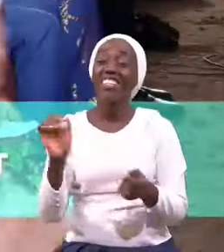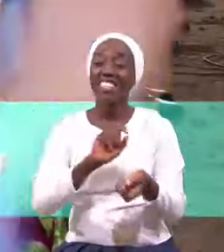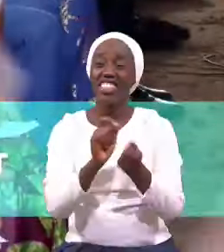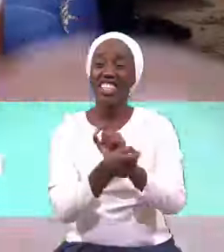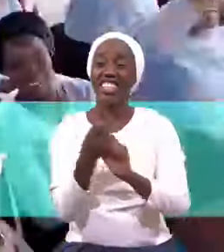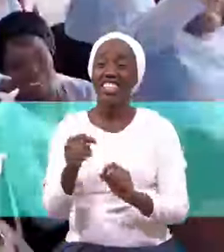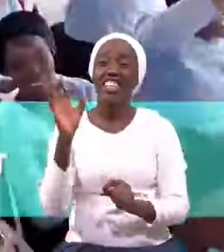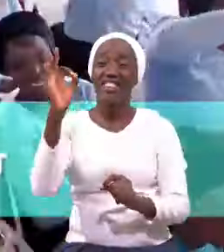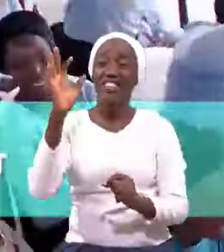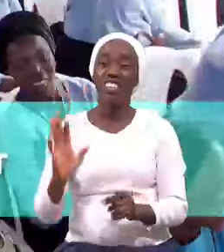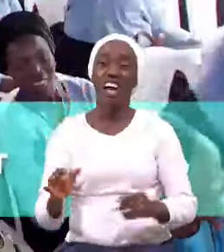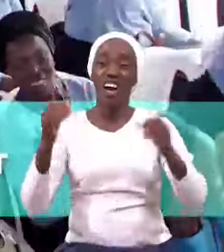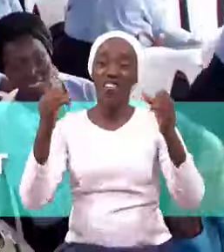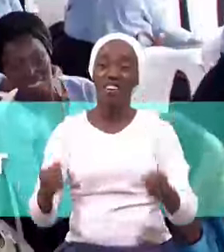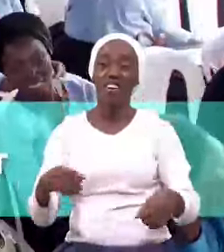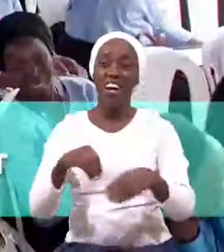Power in Cameroon.